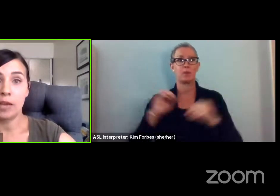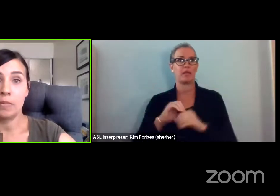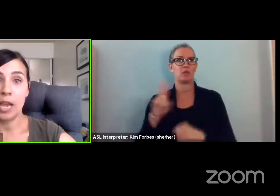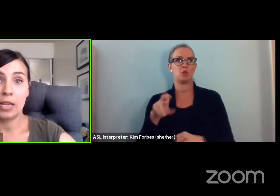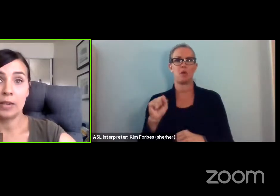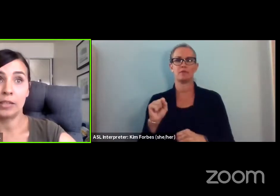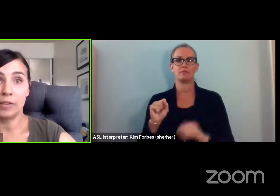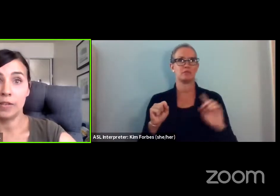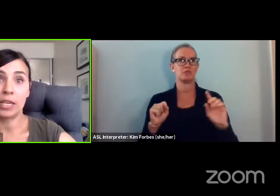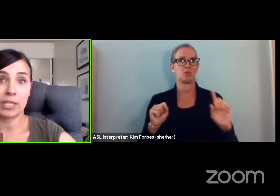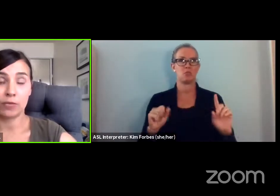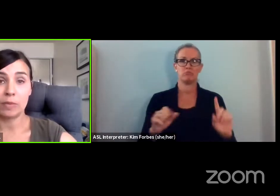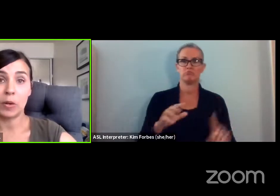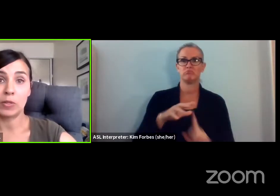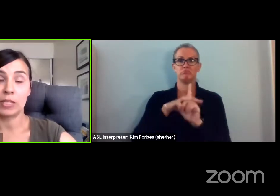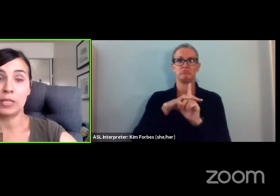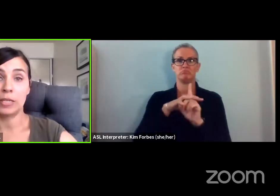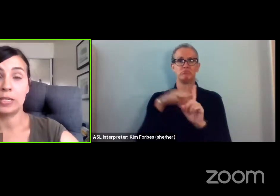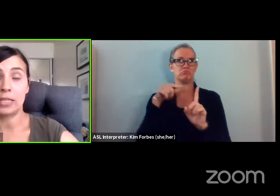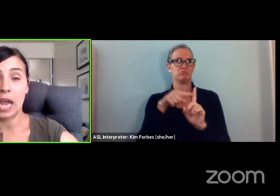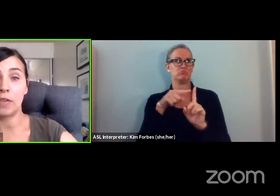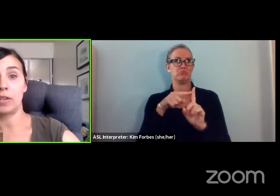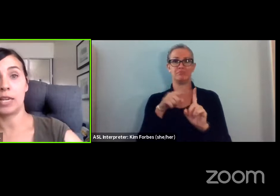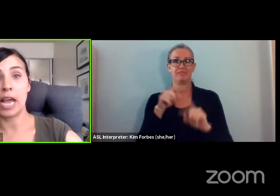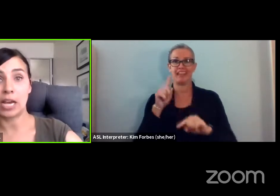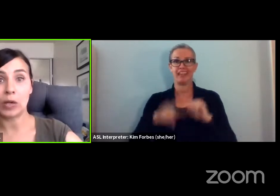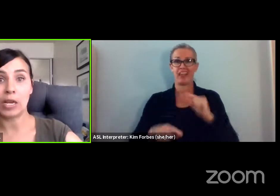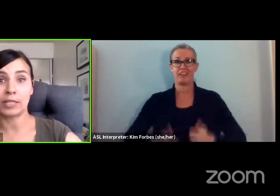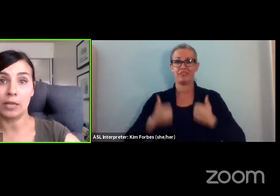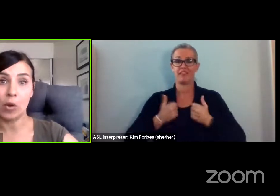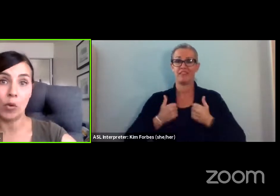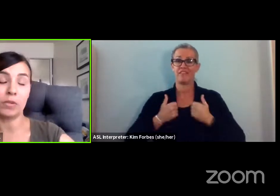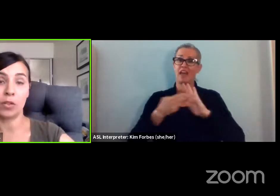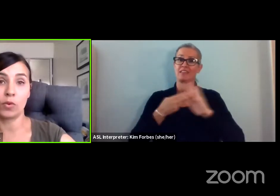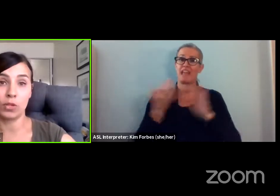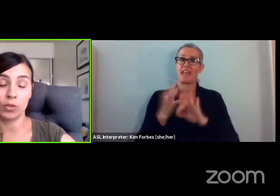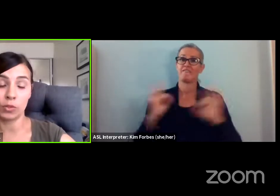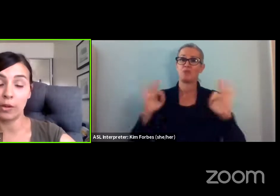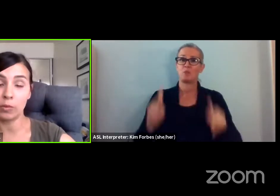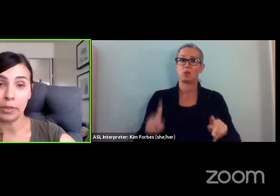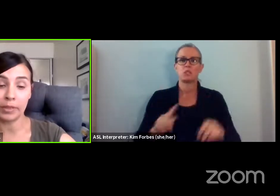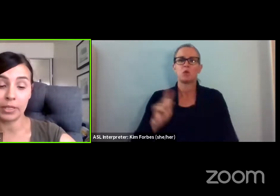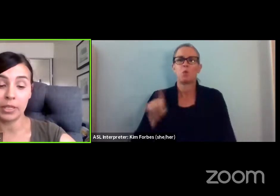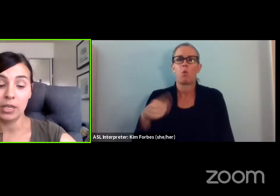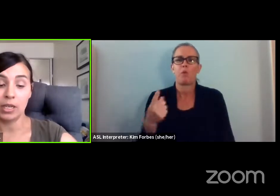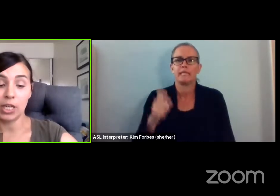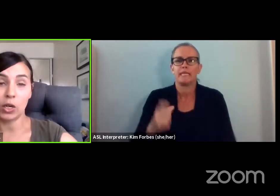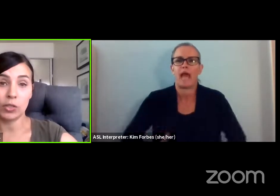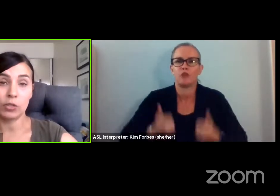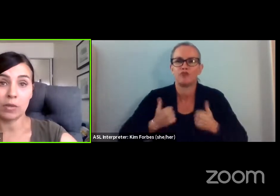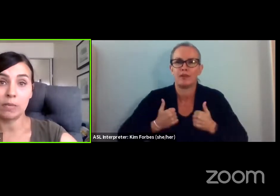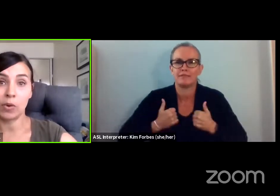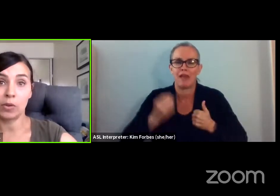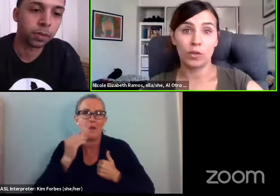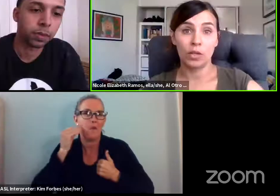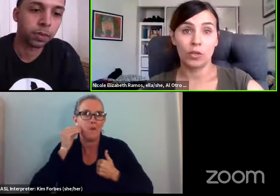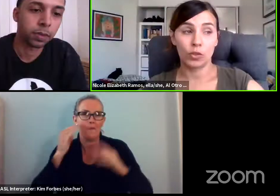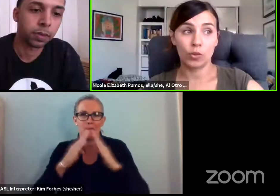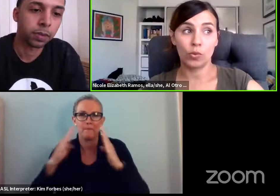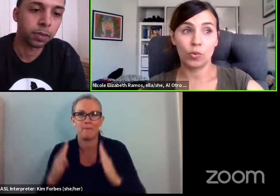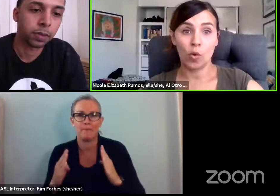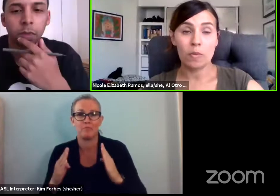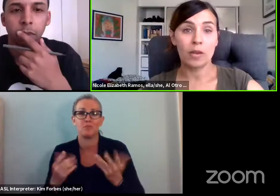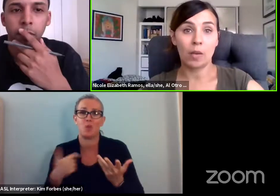way of them and living as a free person is having an address and a home to go to. So I would really encourage people